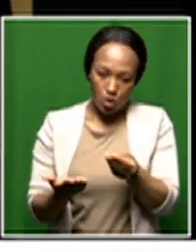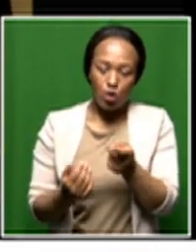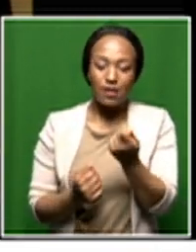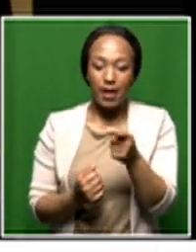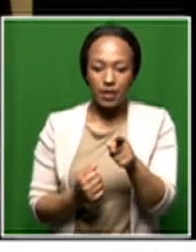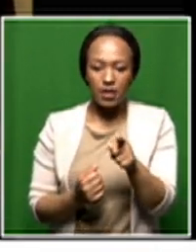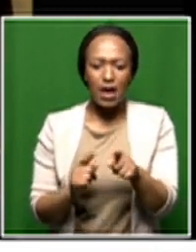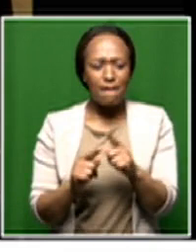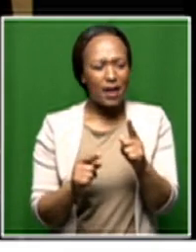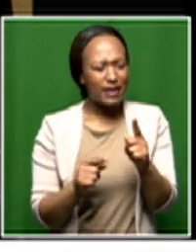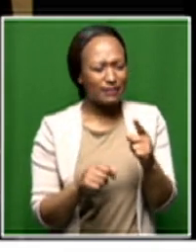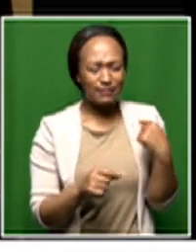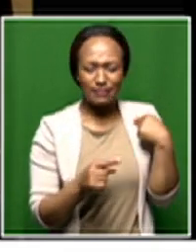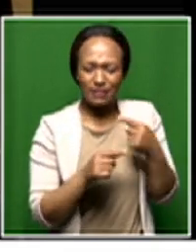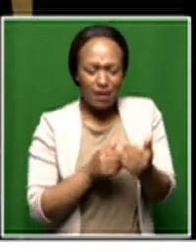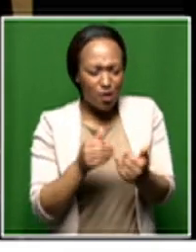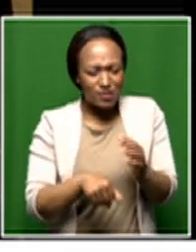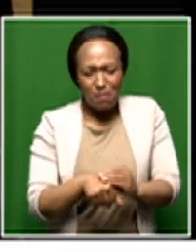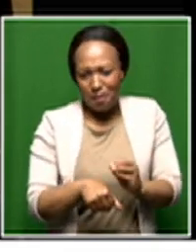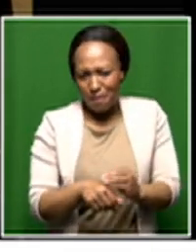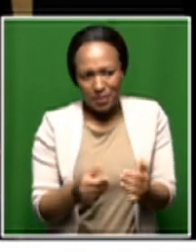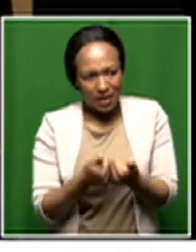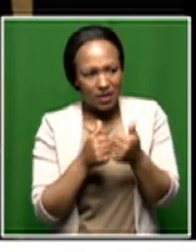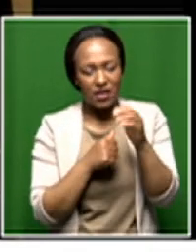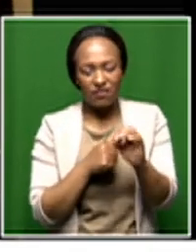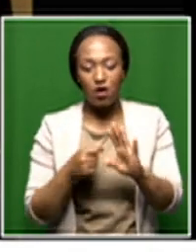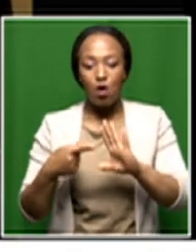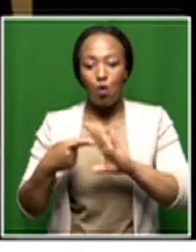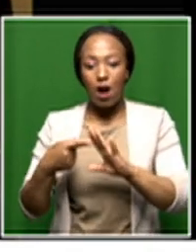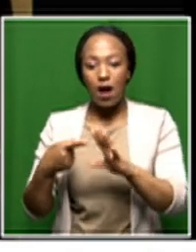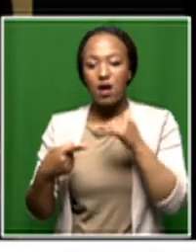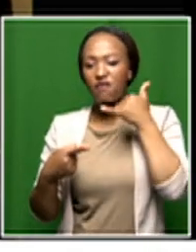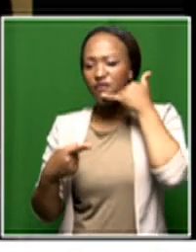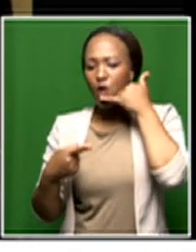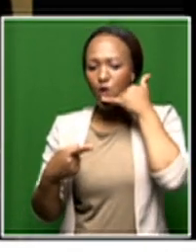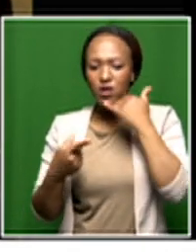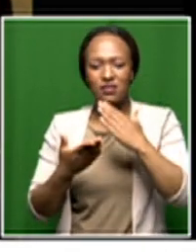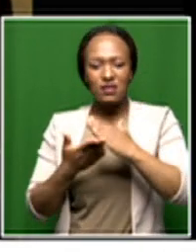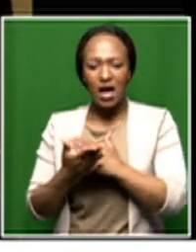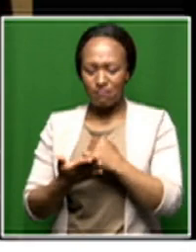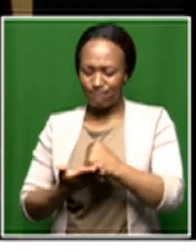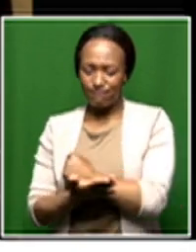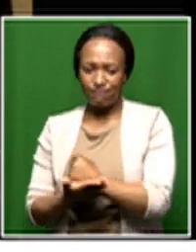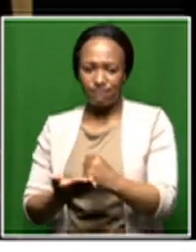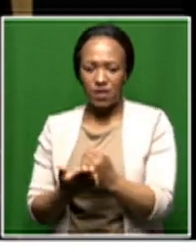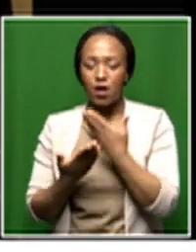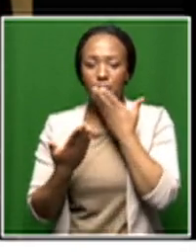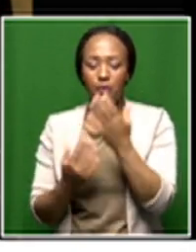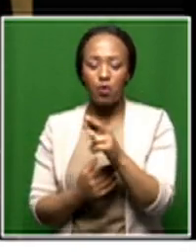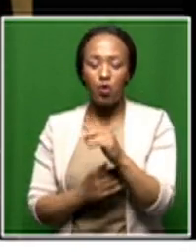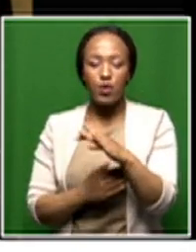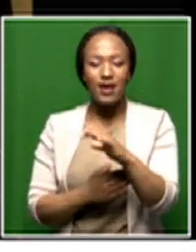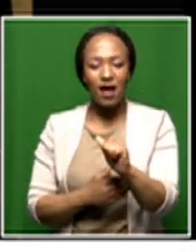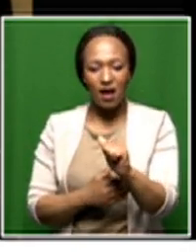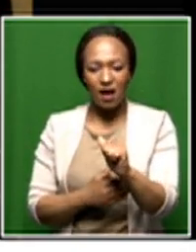problems, Sakina, in the process. One, some of the phones were not recut. A person might have used a SIM